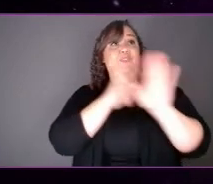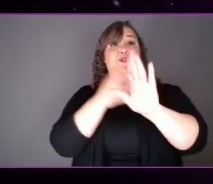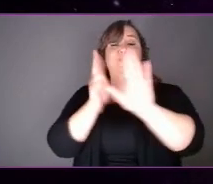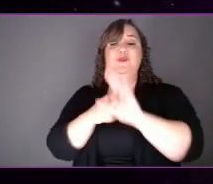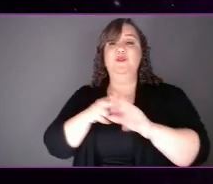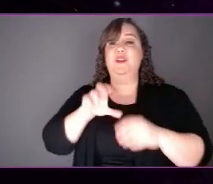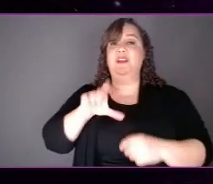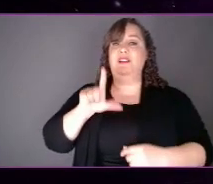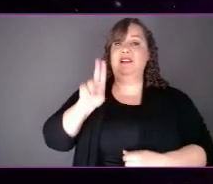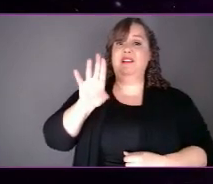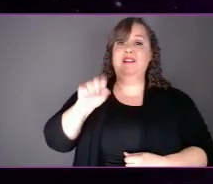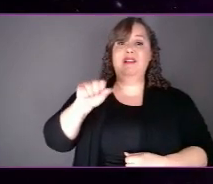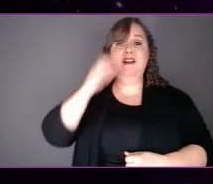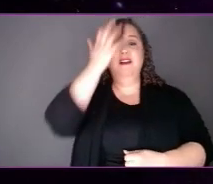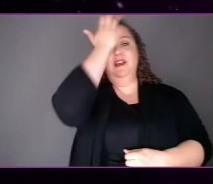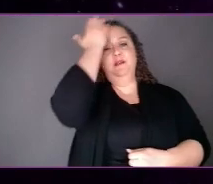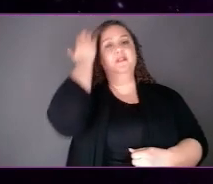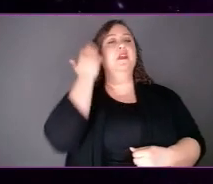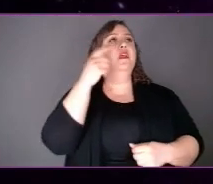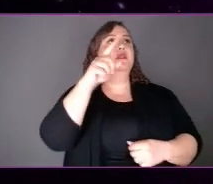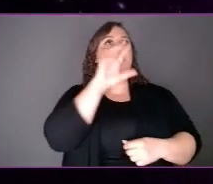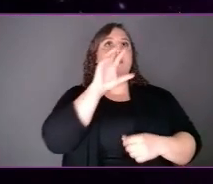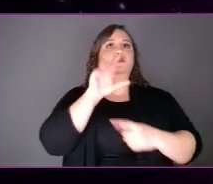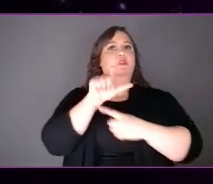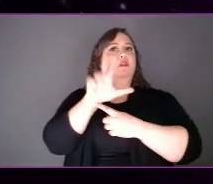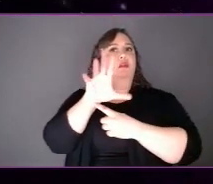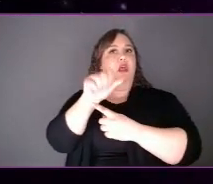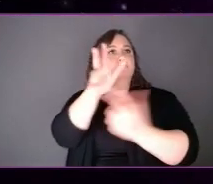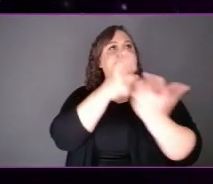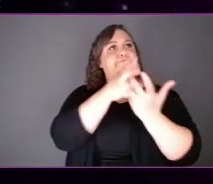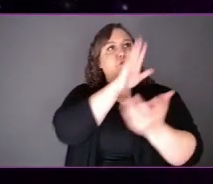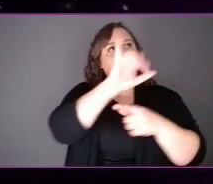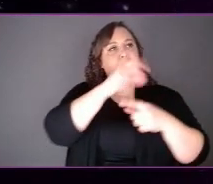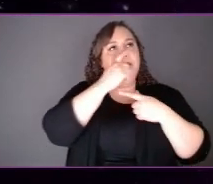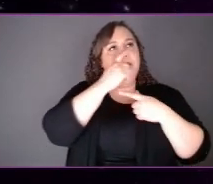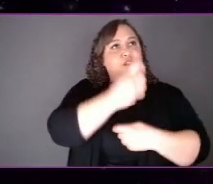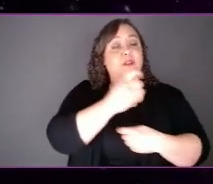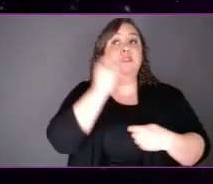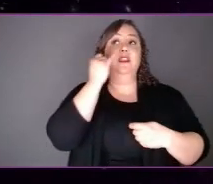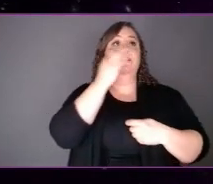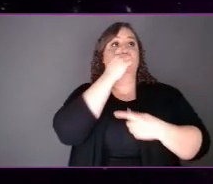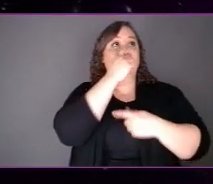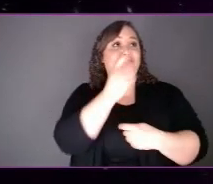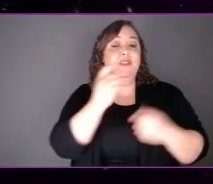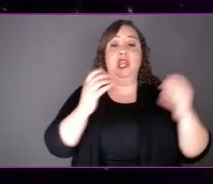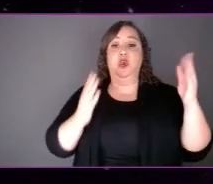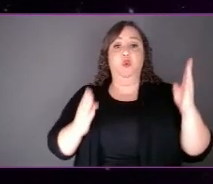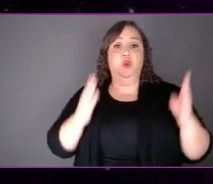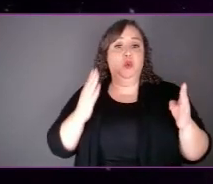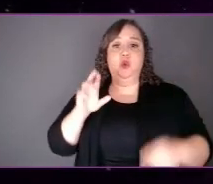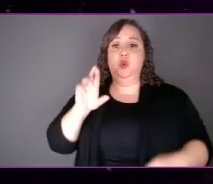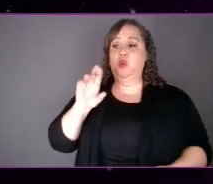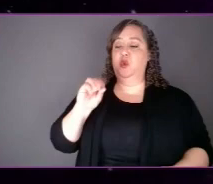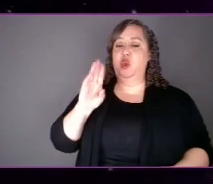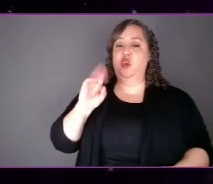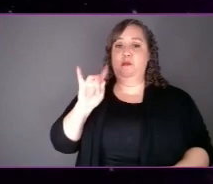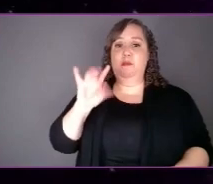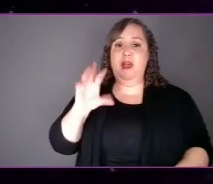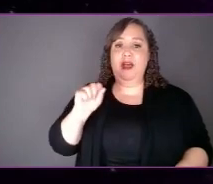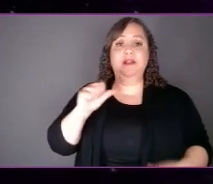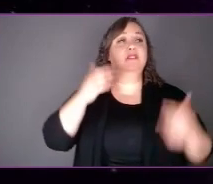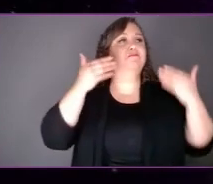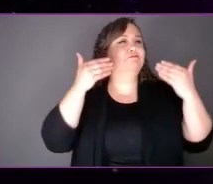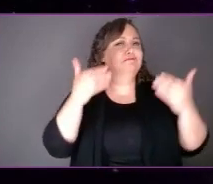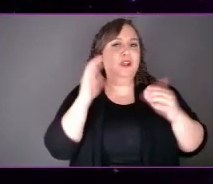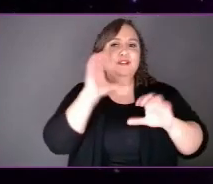really mirror what your interests are. If you have an interest in robotics, maybe you can look for first robotics clubs. If you have an interest